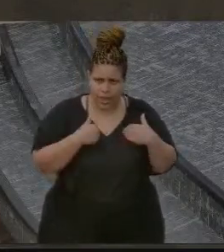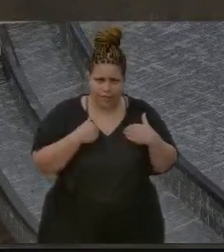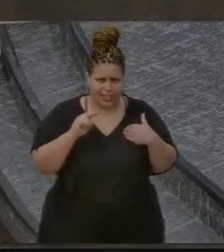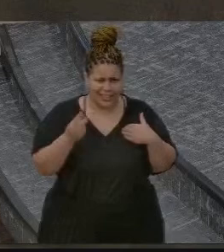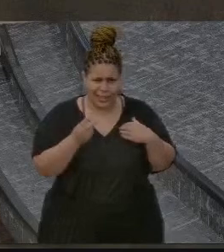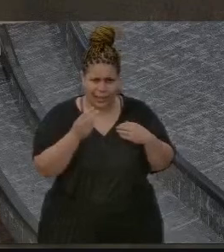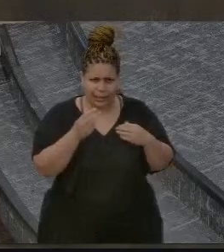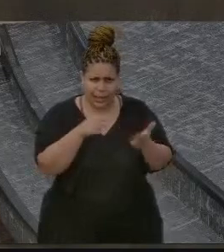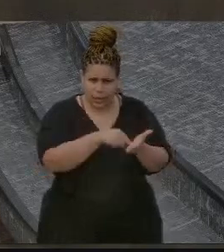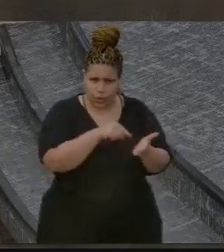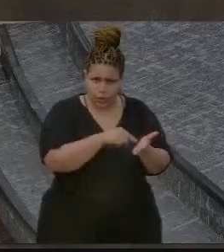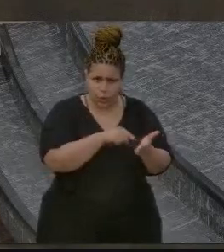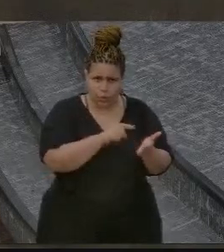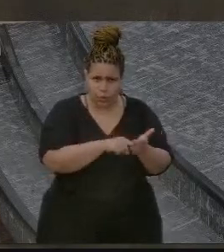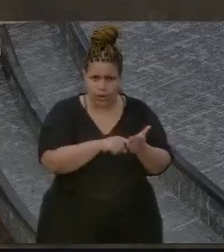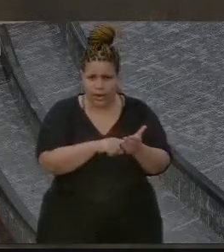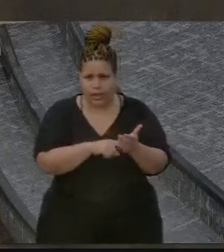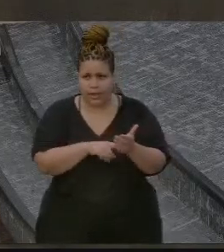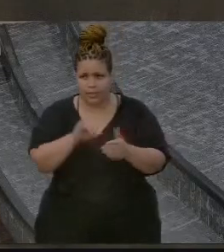for the second semester review.